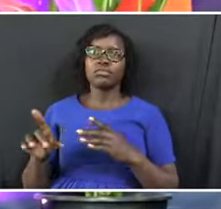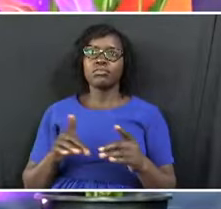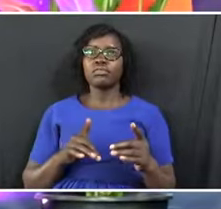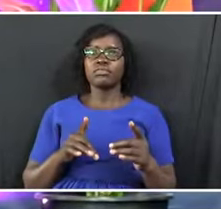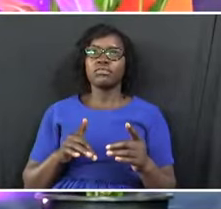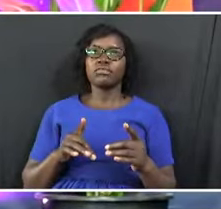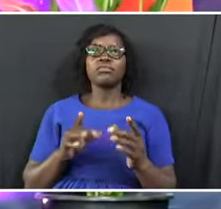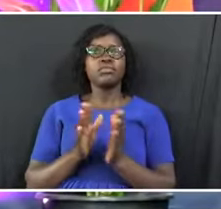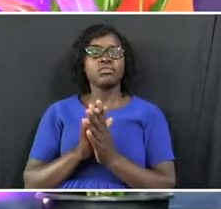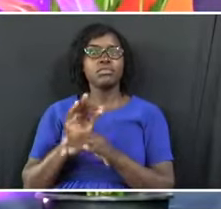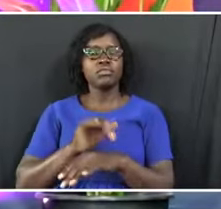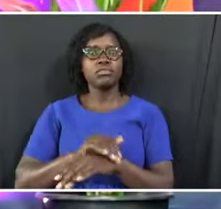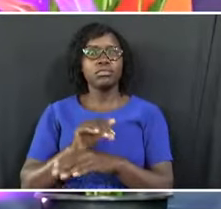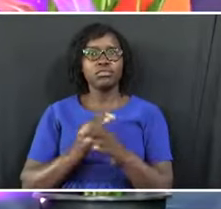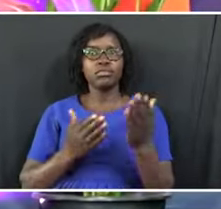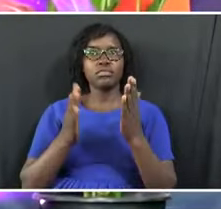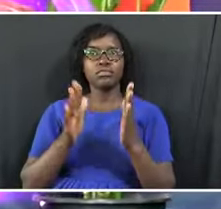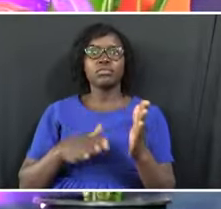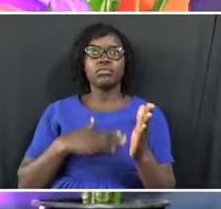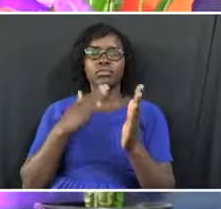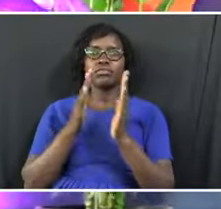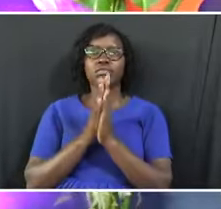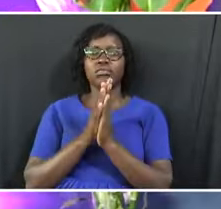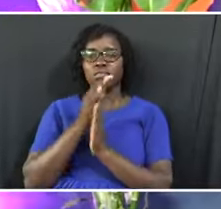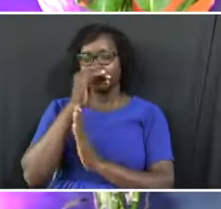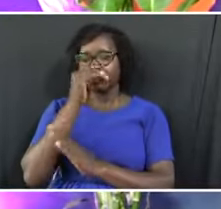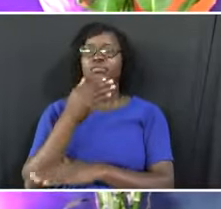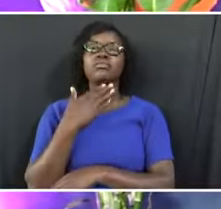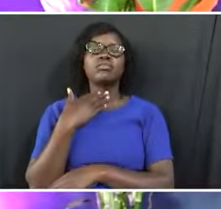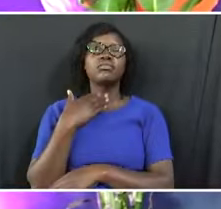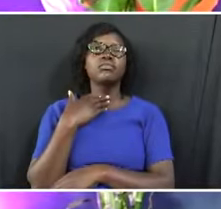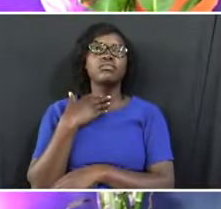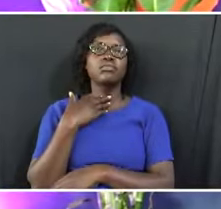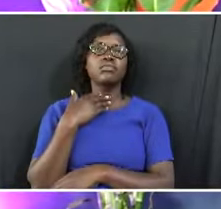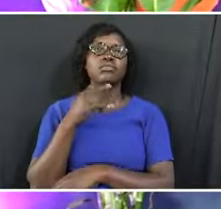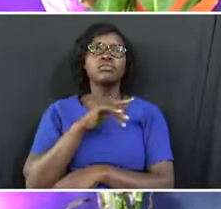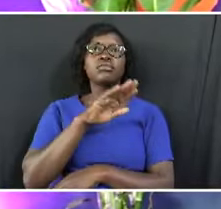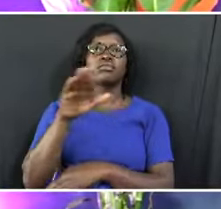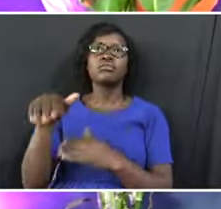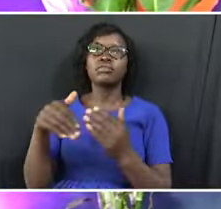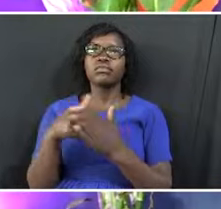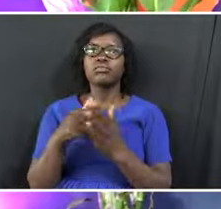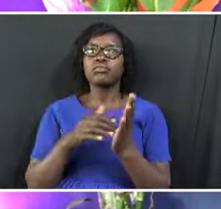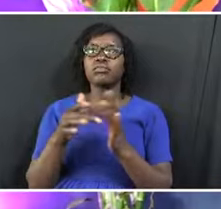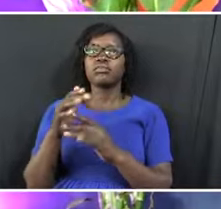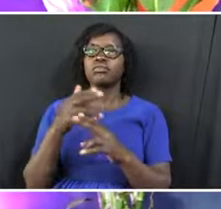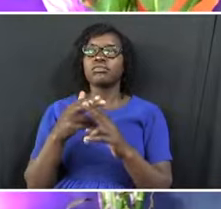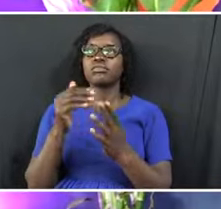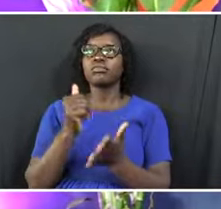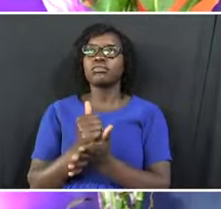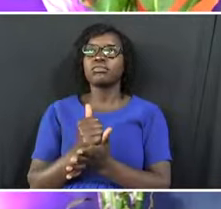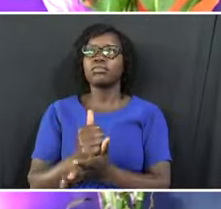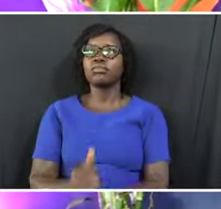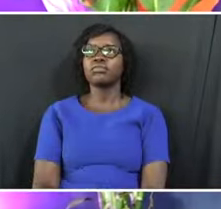good stewards. This is my prayer, my wish, my desire to us all, in Jesus' name.